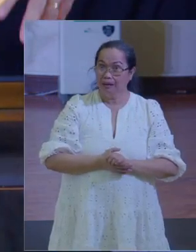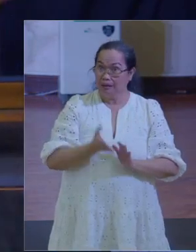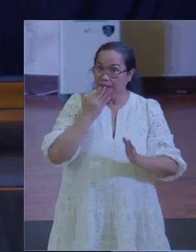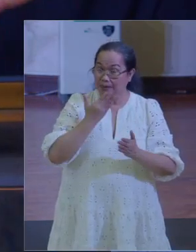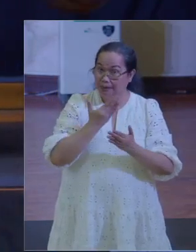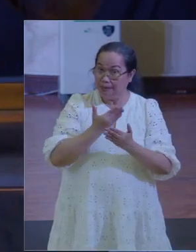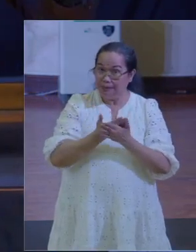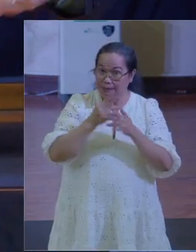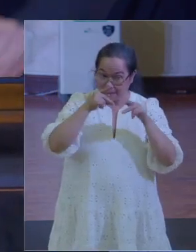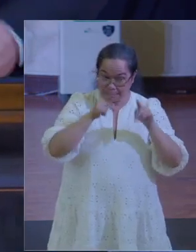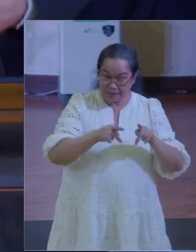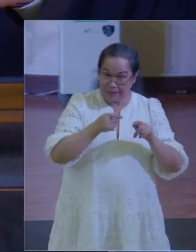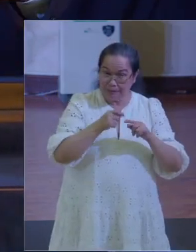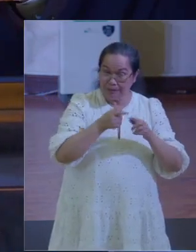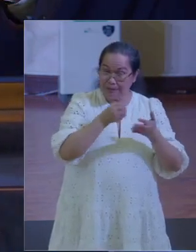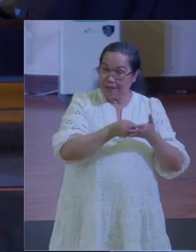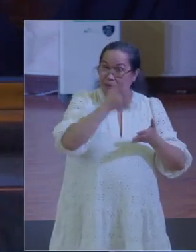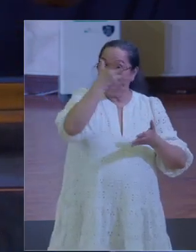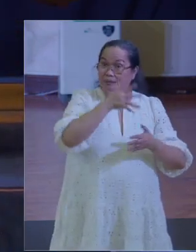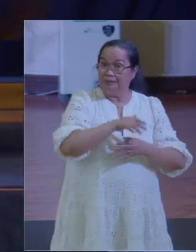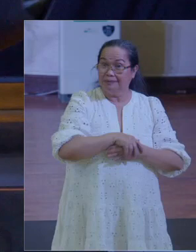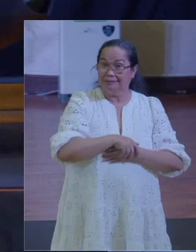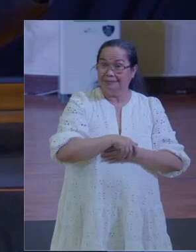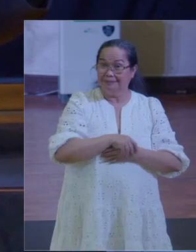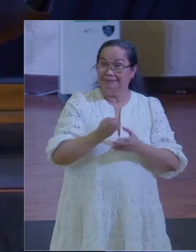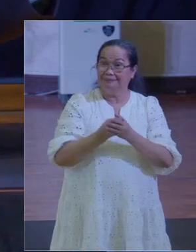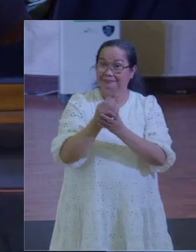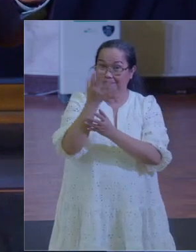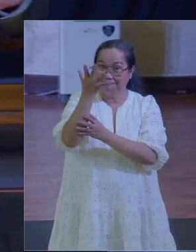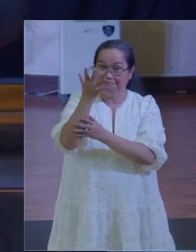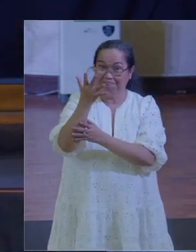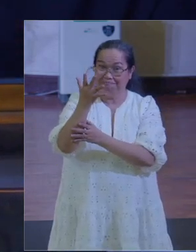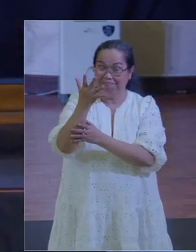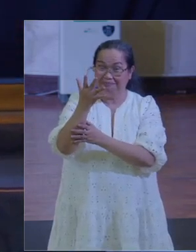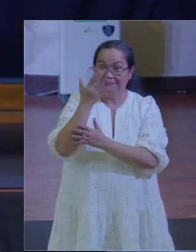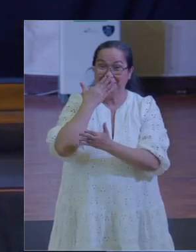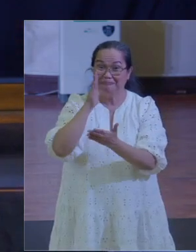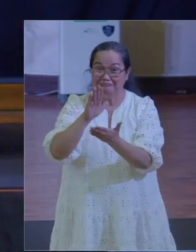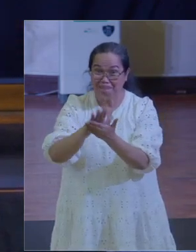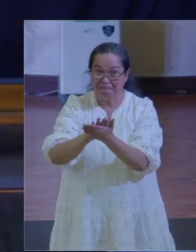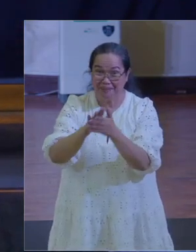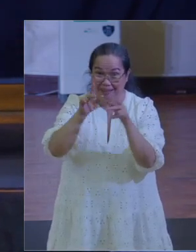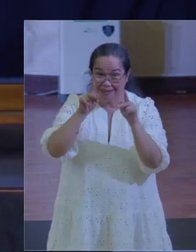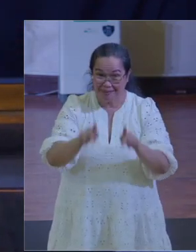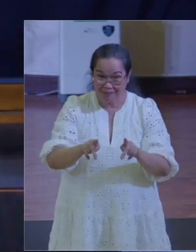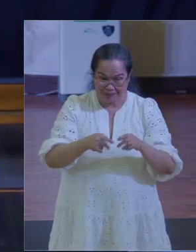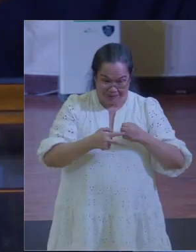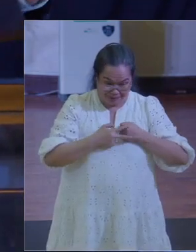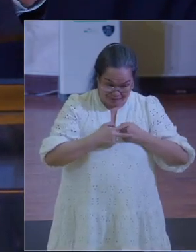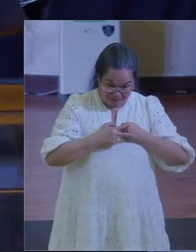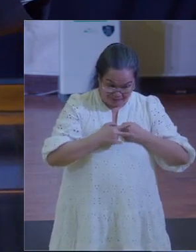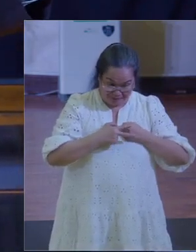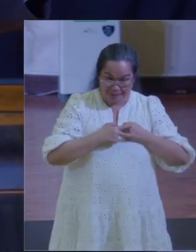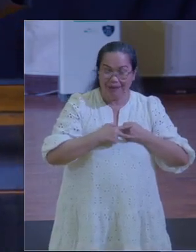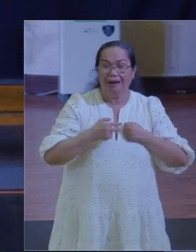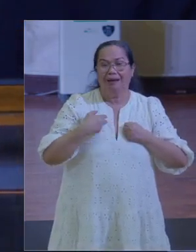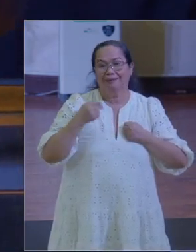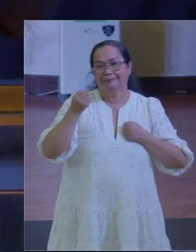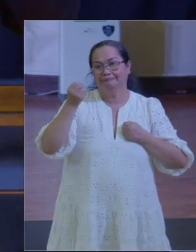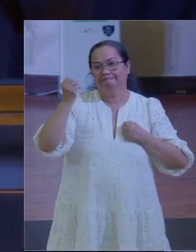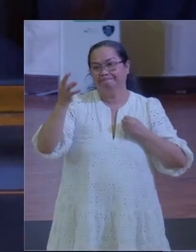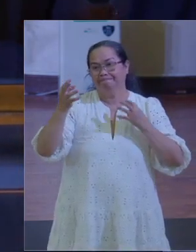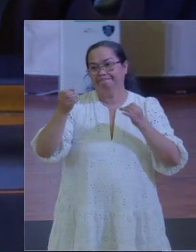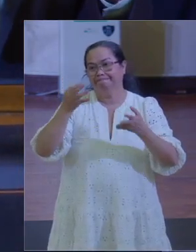out of the good treasury, produces good. And the evil person out of his evil treasure produces evil. For out